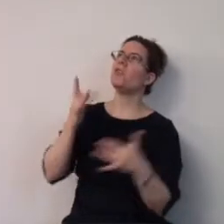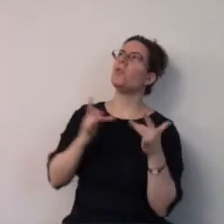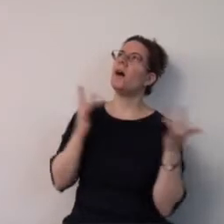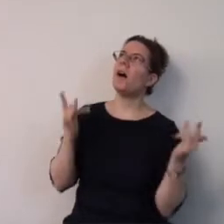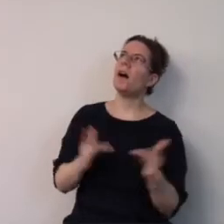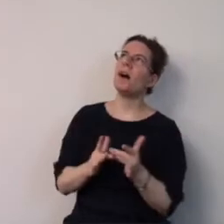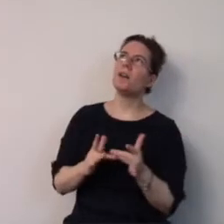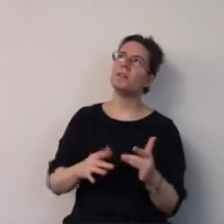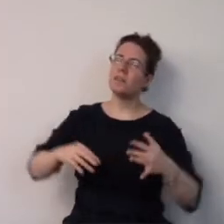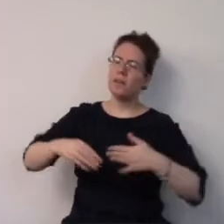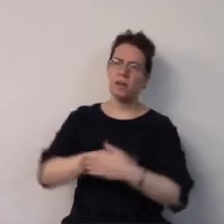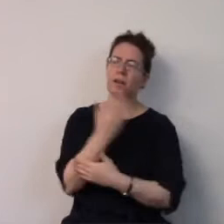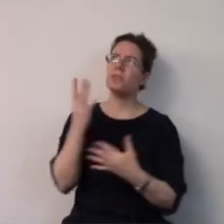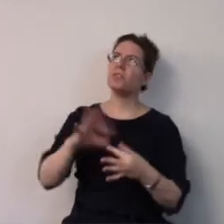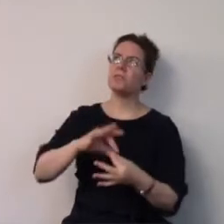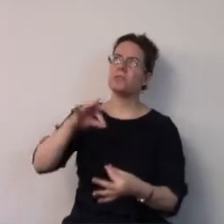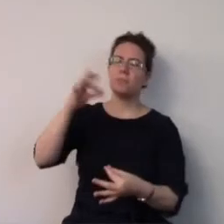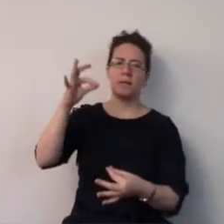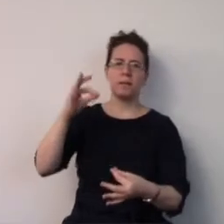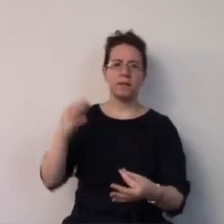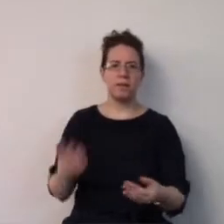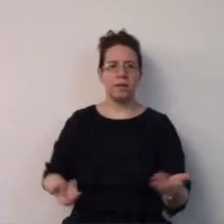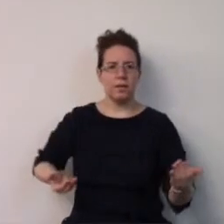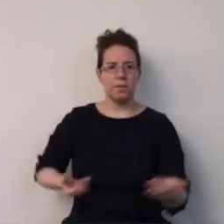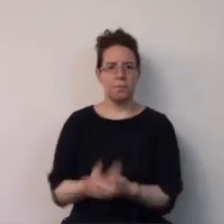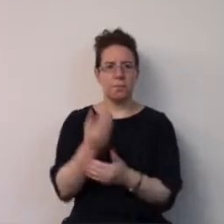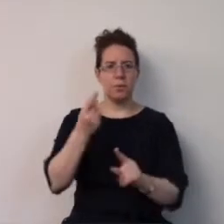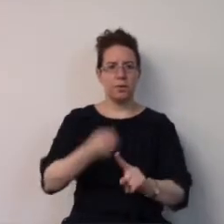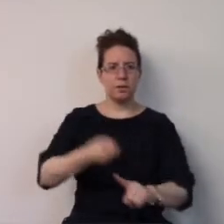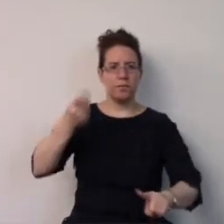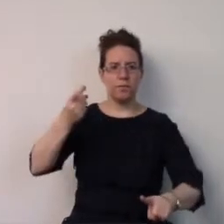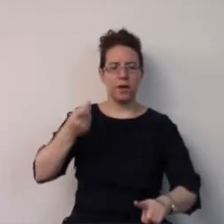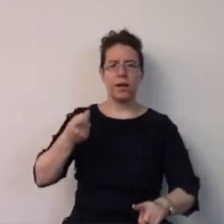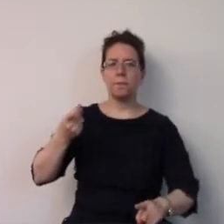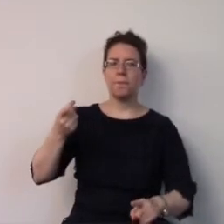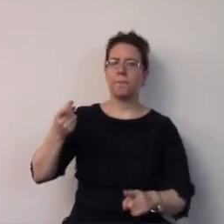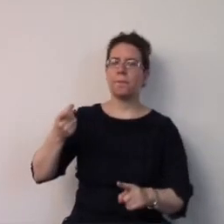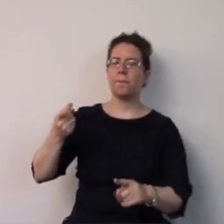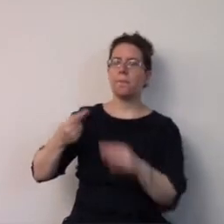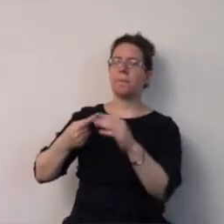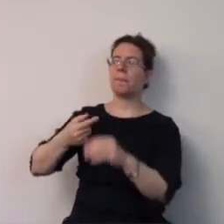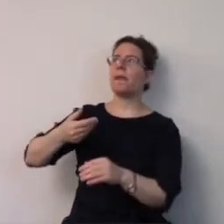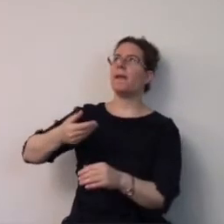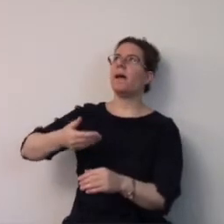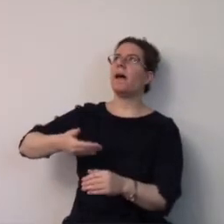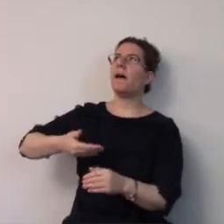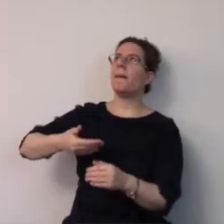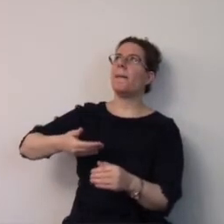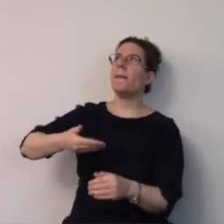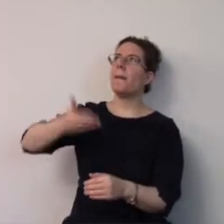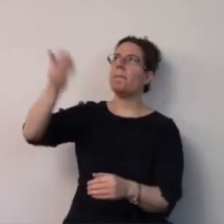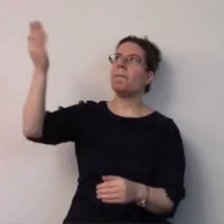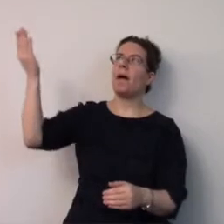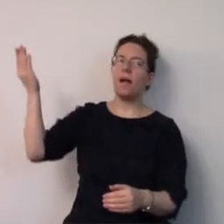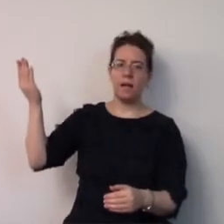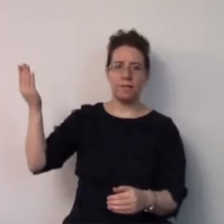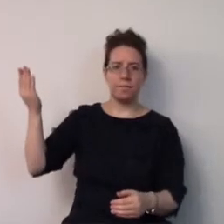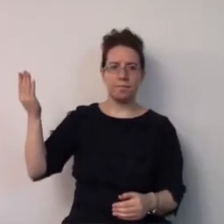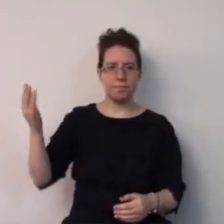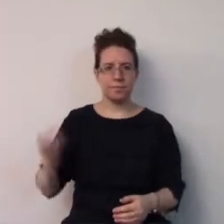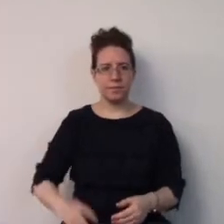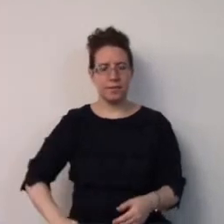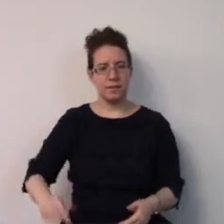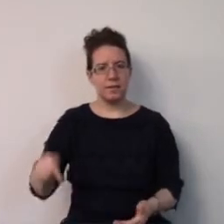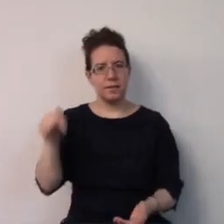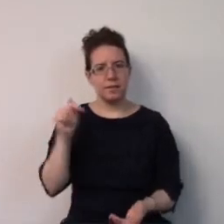We're cursed because of sin. Our nation is cursed because of sin. Righteousness exalted the nation,